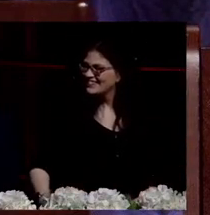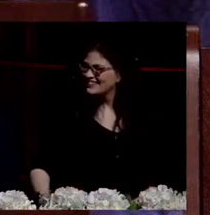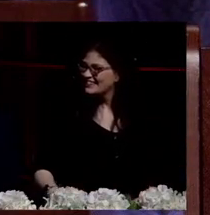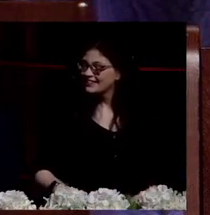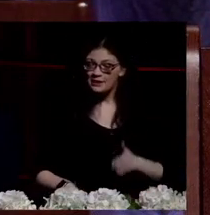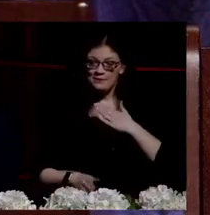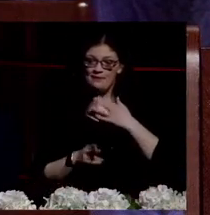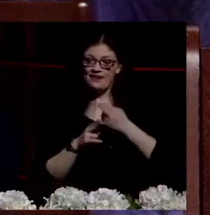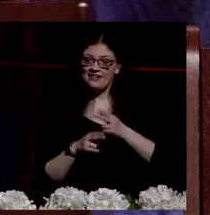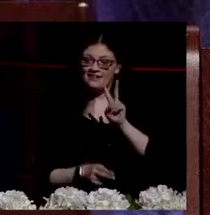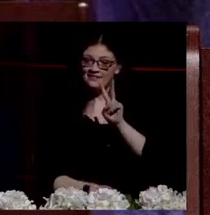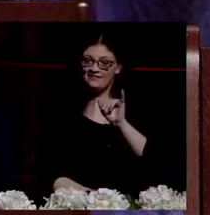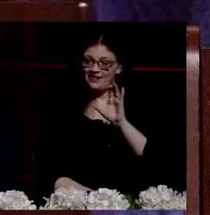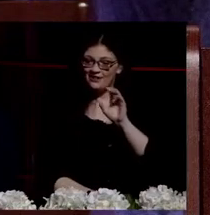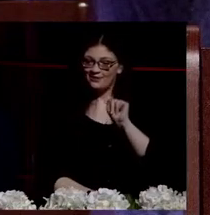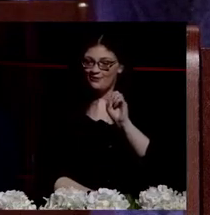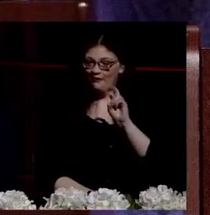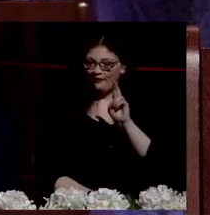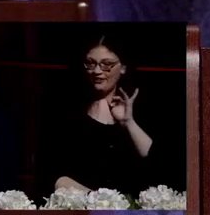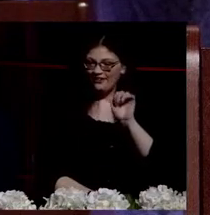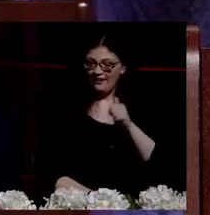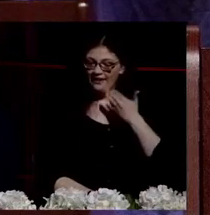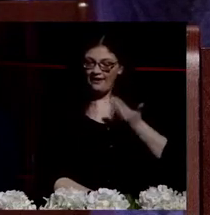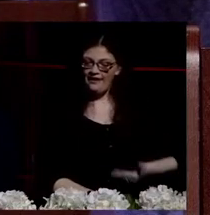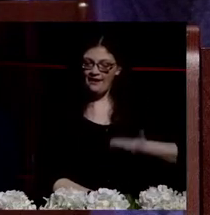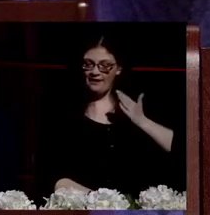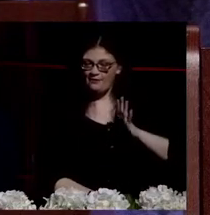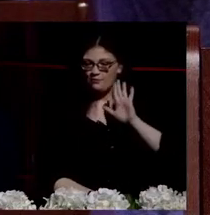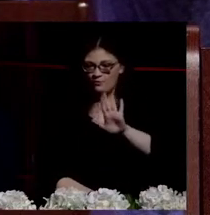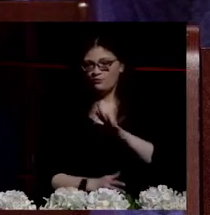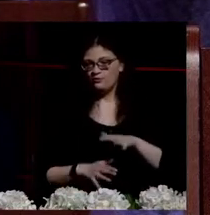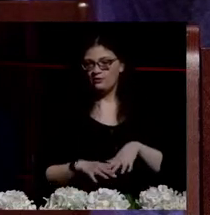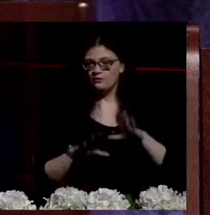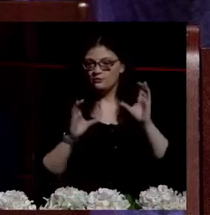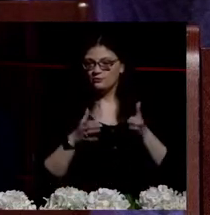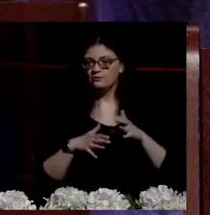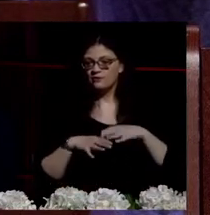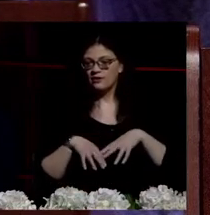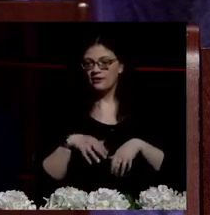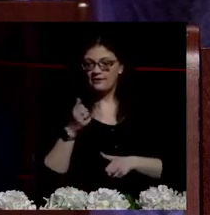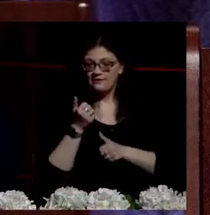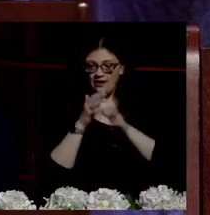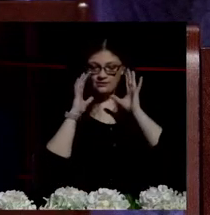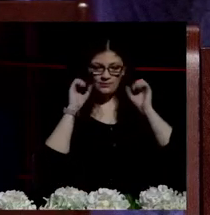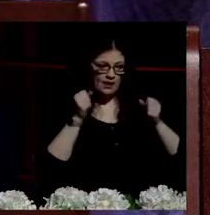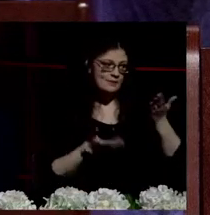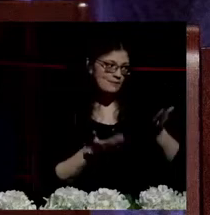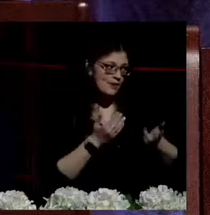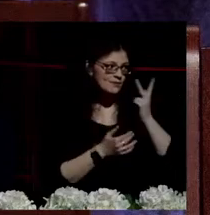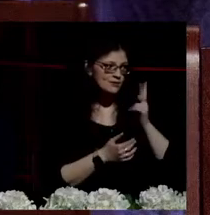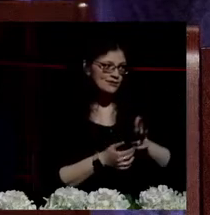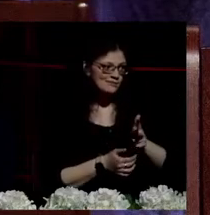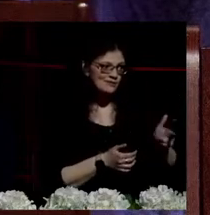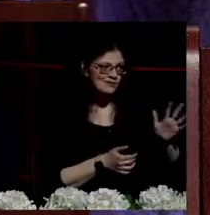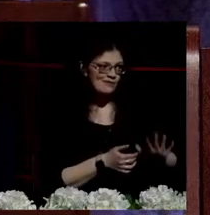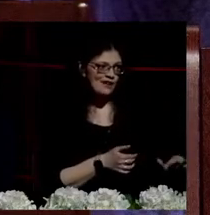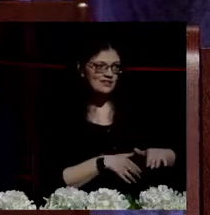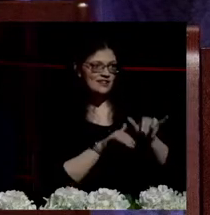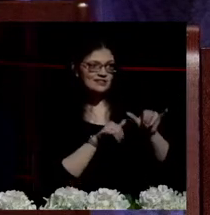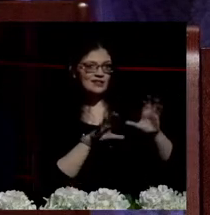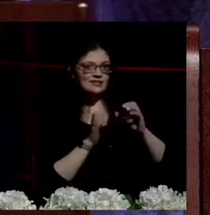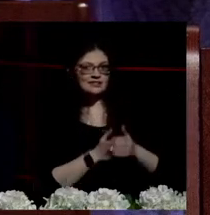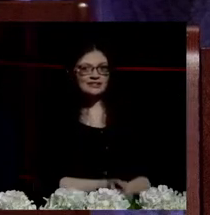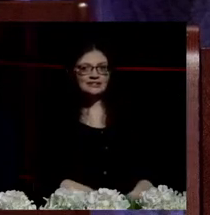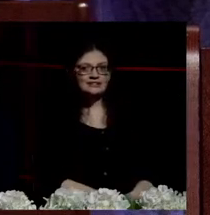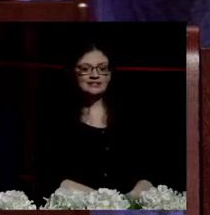My name is Victoria Gomez Meza, and I am your student body vice president. Some of you may know me from seeing me in the parking lot during class, stuttering